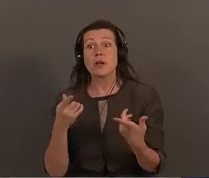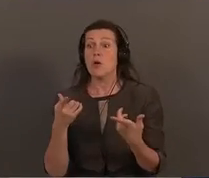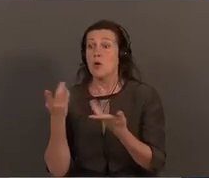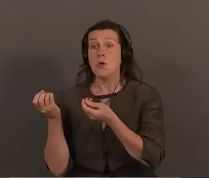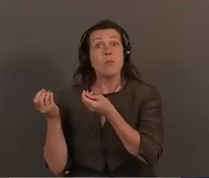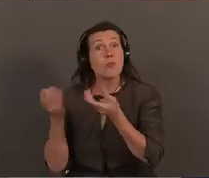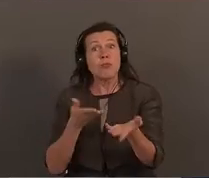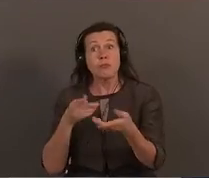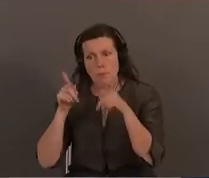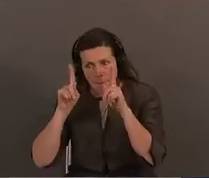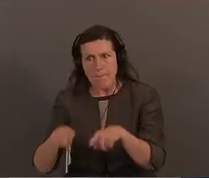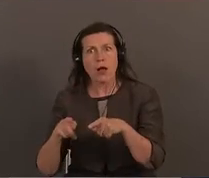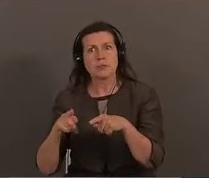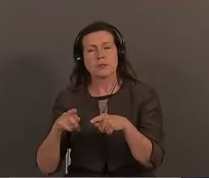inform